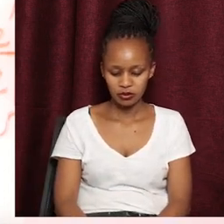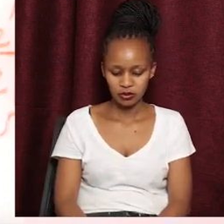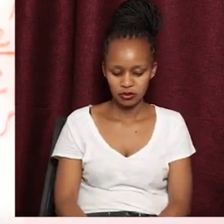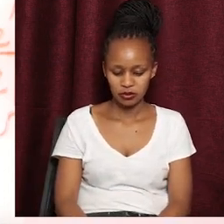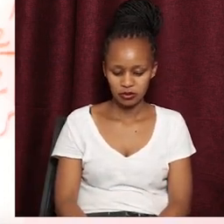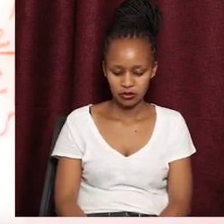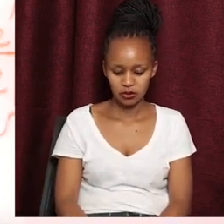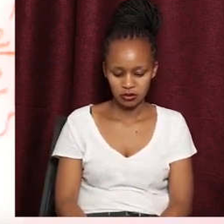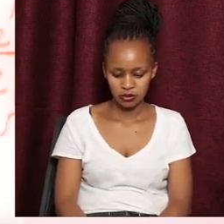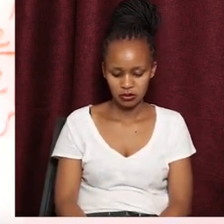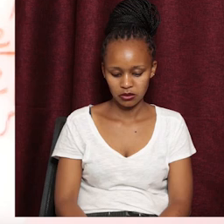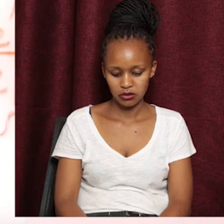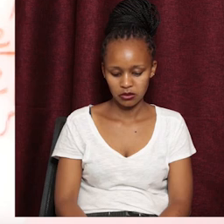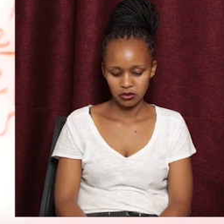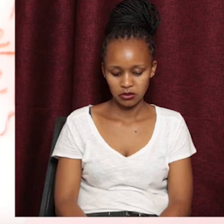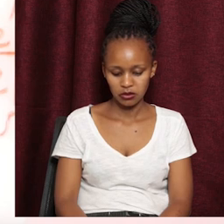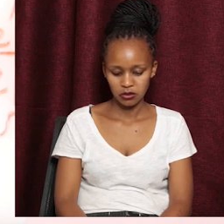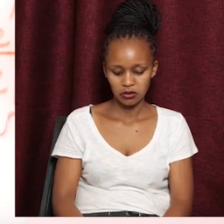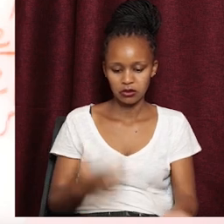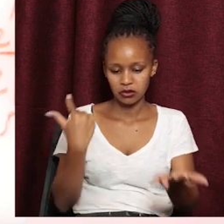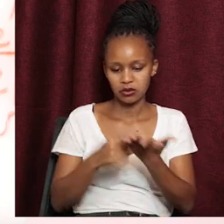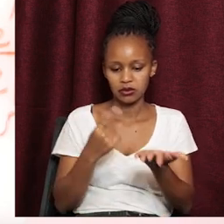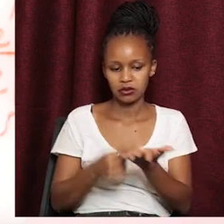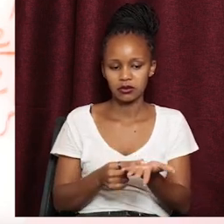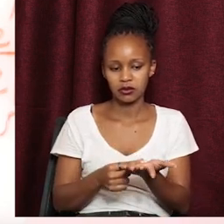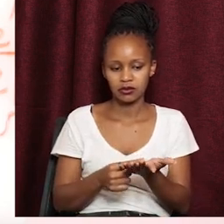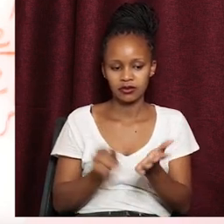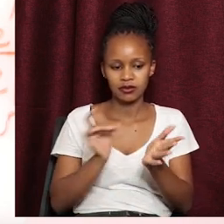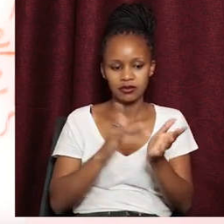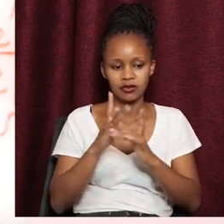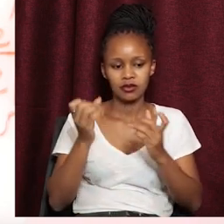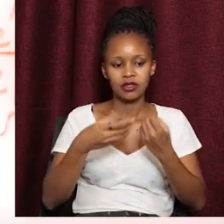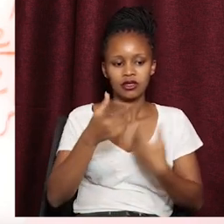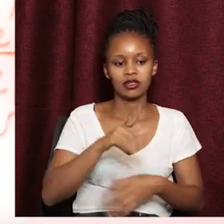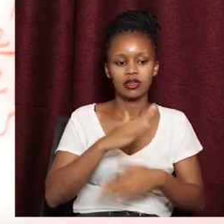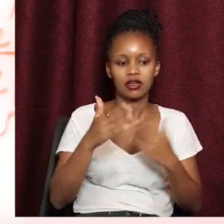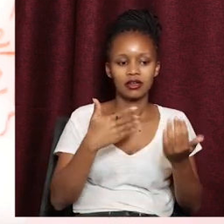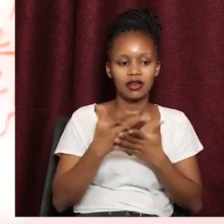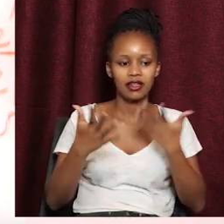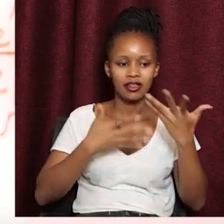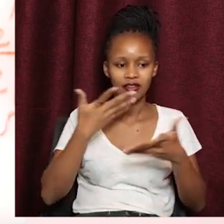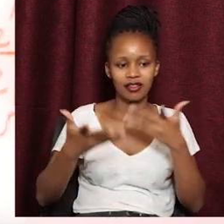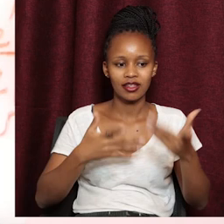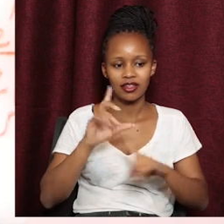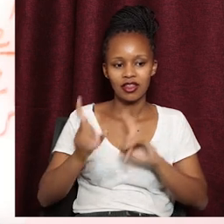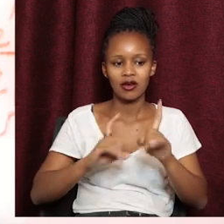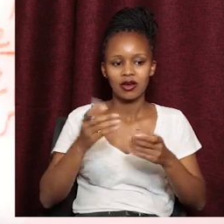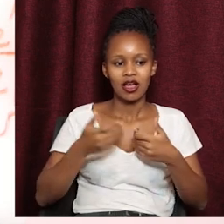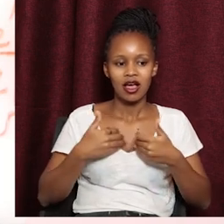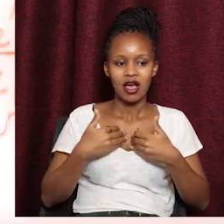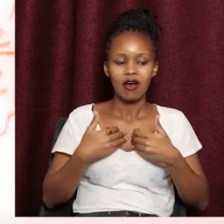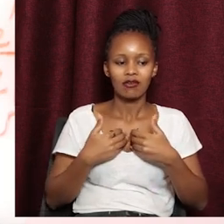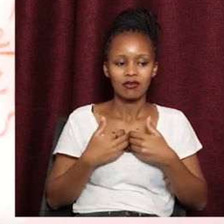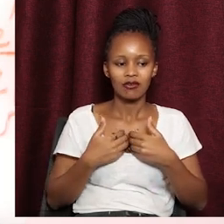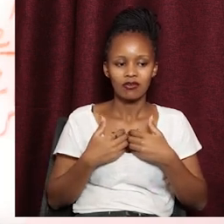You know, in the Gospels, Jesus gives us all the answers to the questions that we have